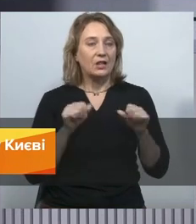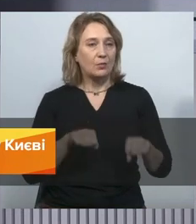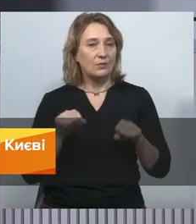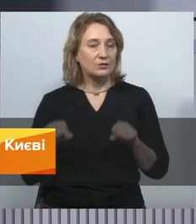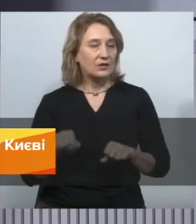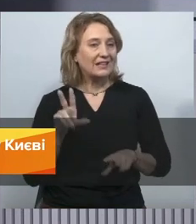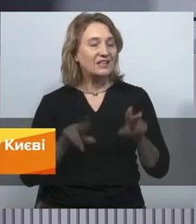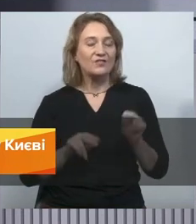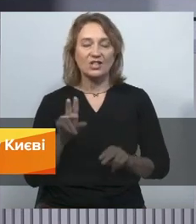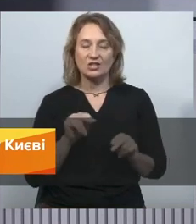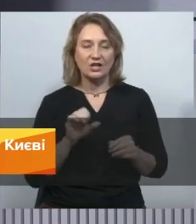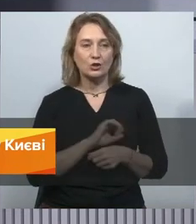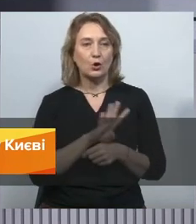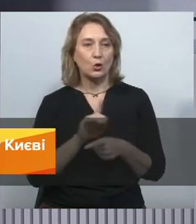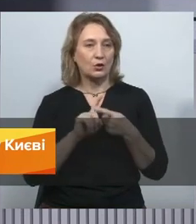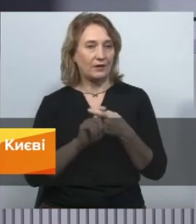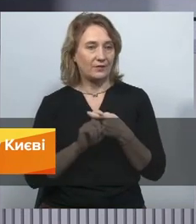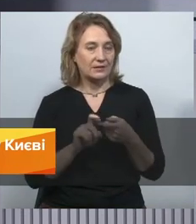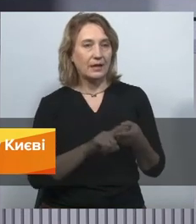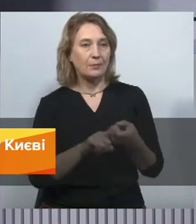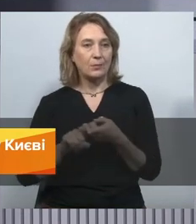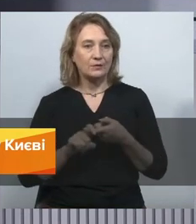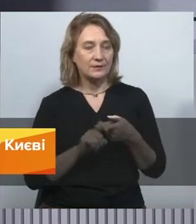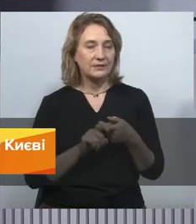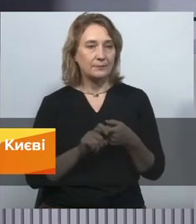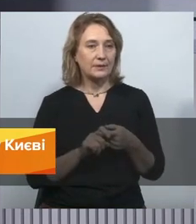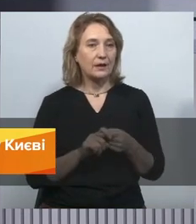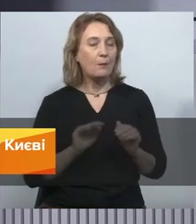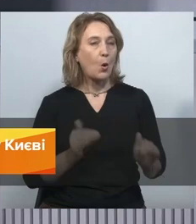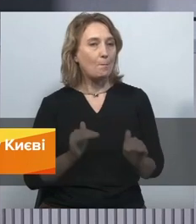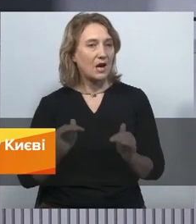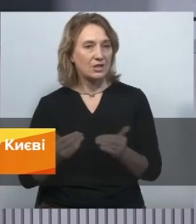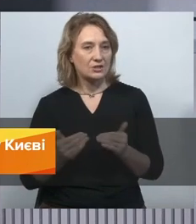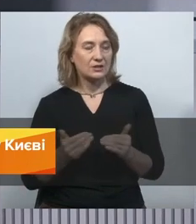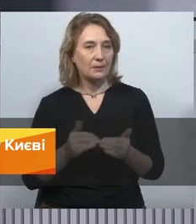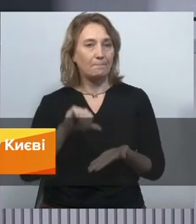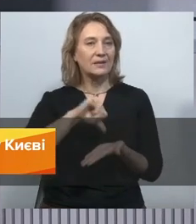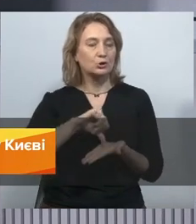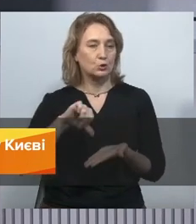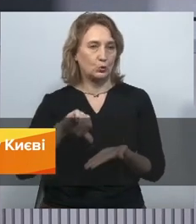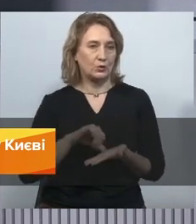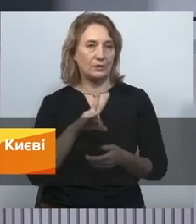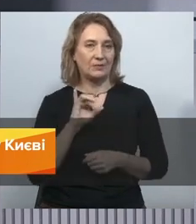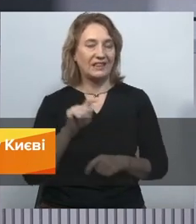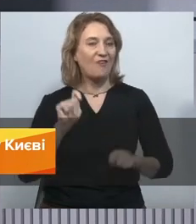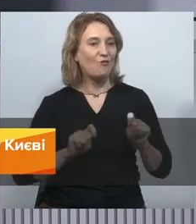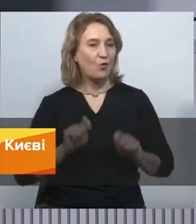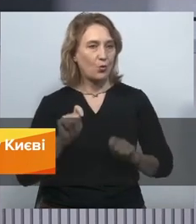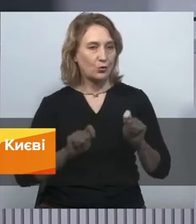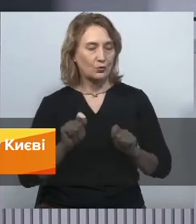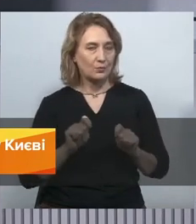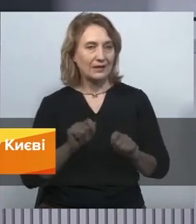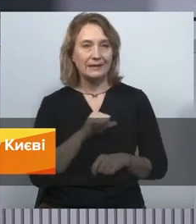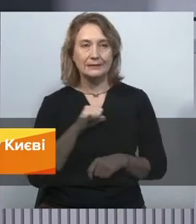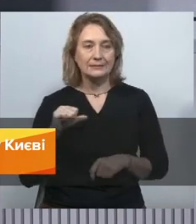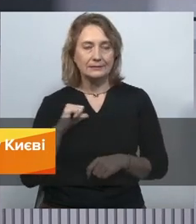for having this possibility, despite the coronavirus and all the restrictions connected with it, to be present at the forum,